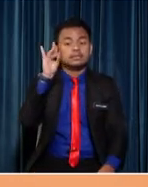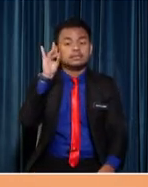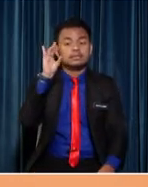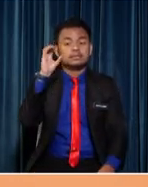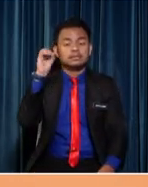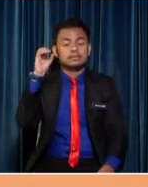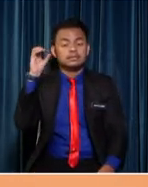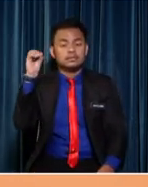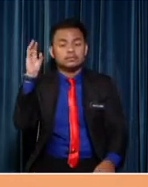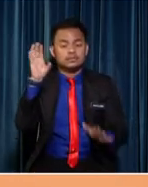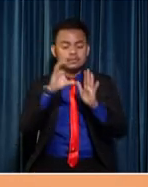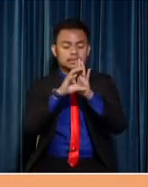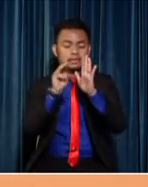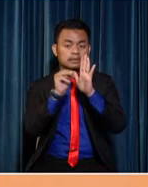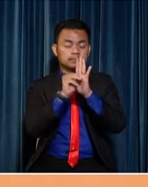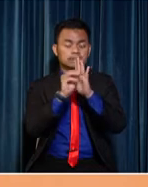1800 centimeters.